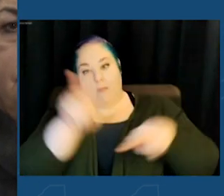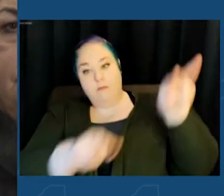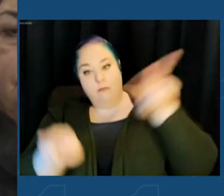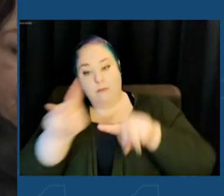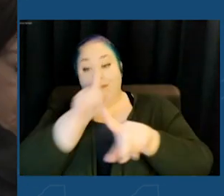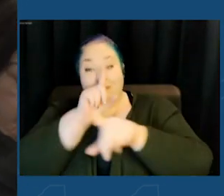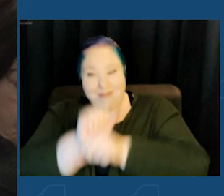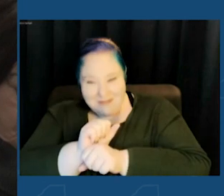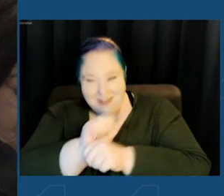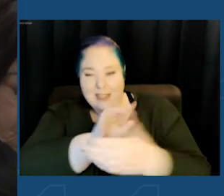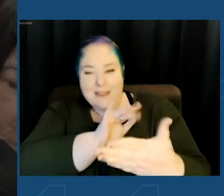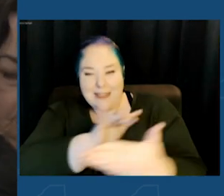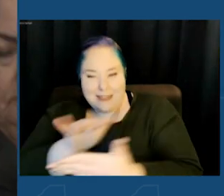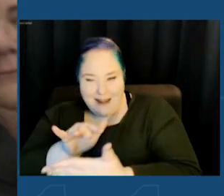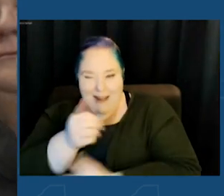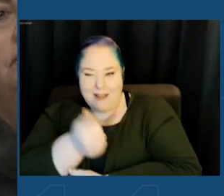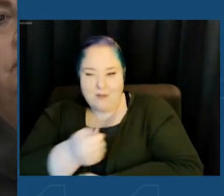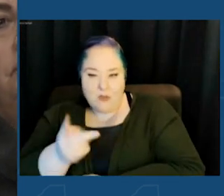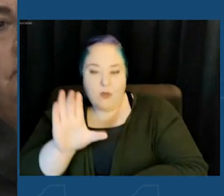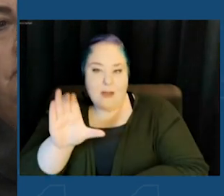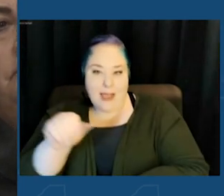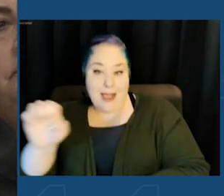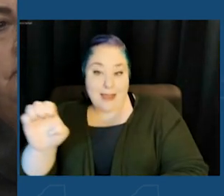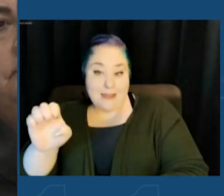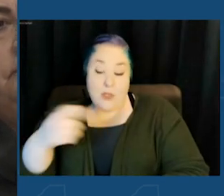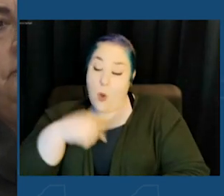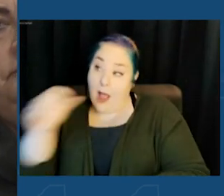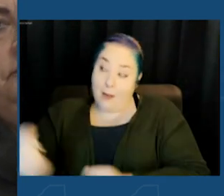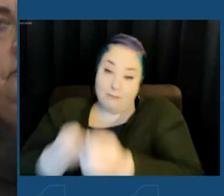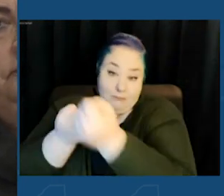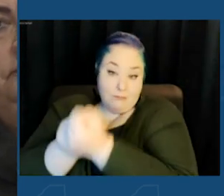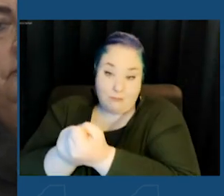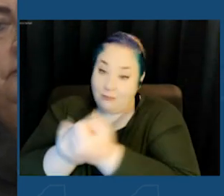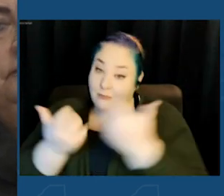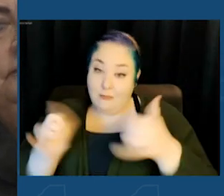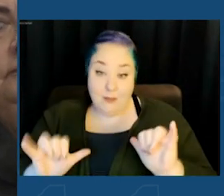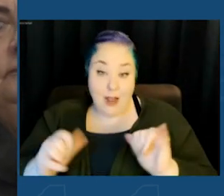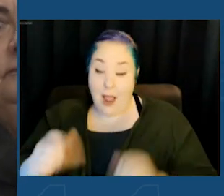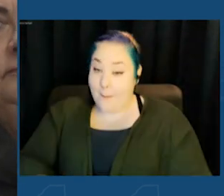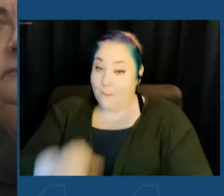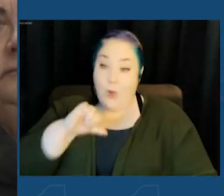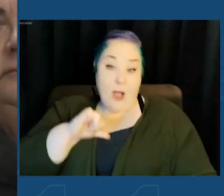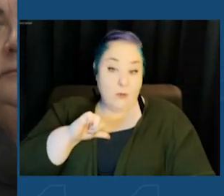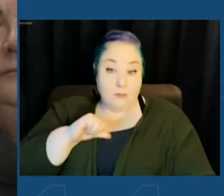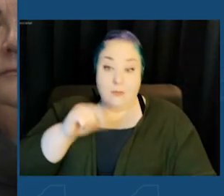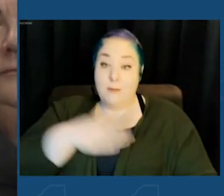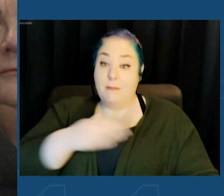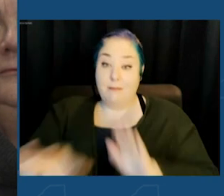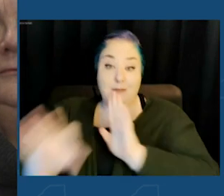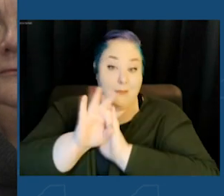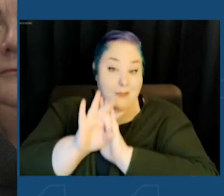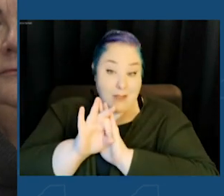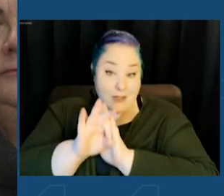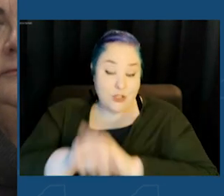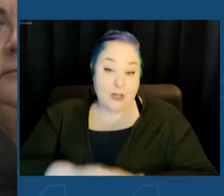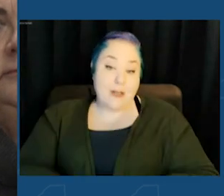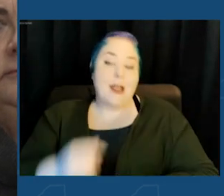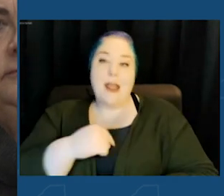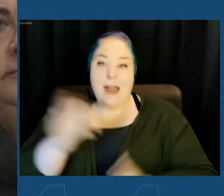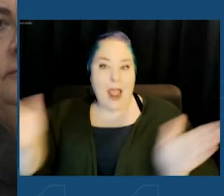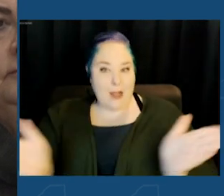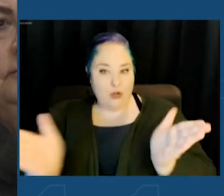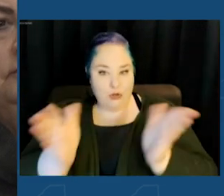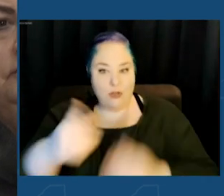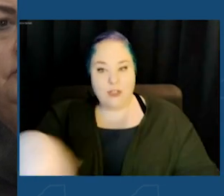the nature of those cases so I'm standing with him I'm proud of this election and I encourage everyone to